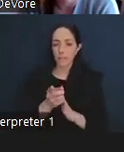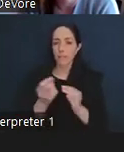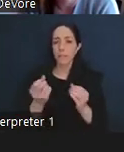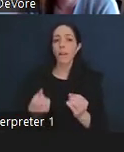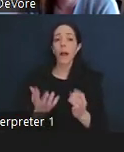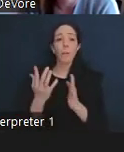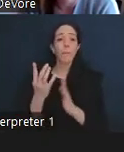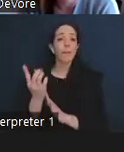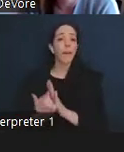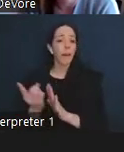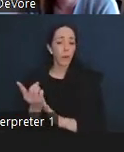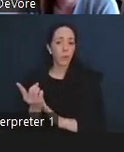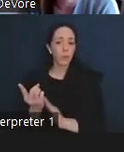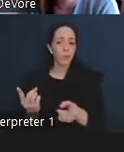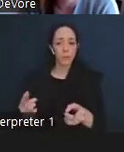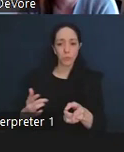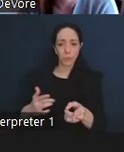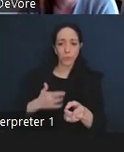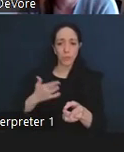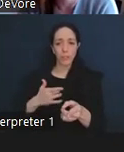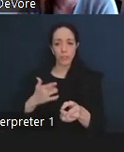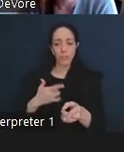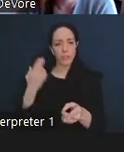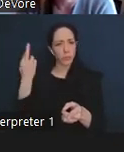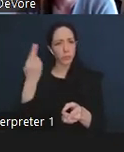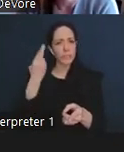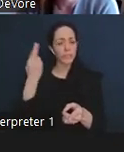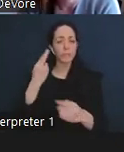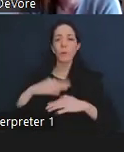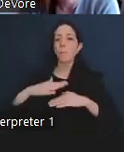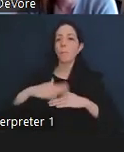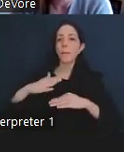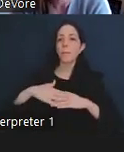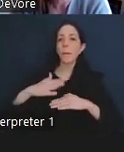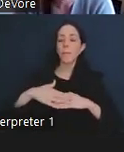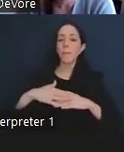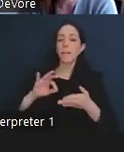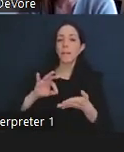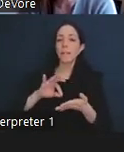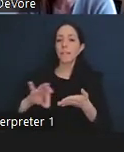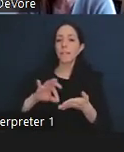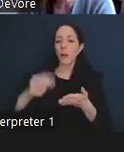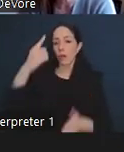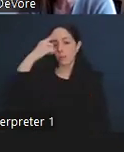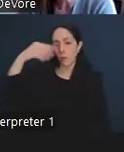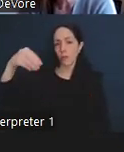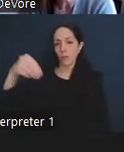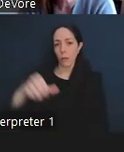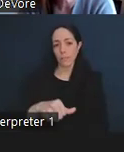is reasonable to, as a minimum, to count for compensation? And knowing